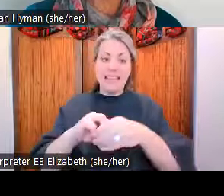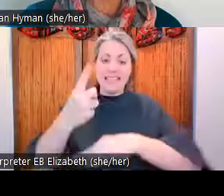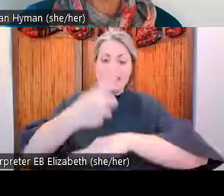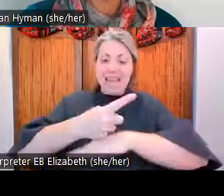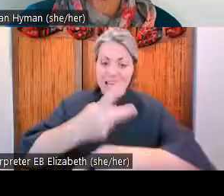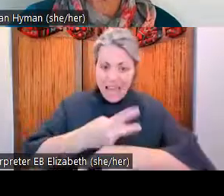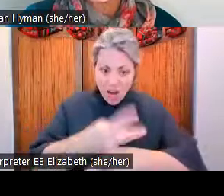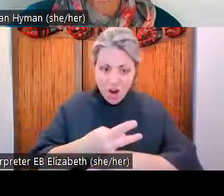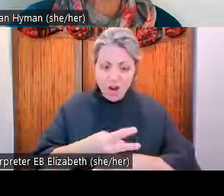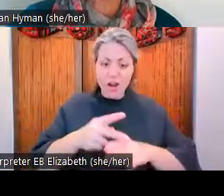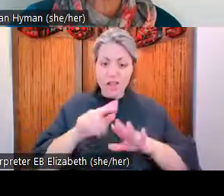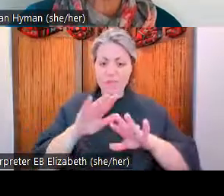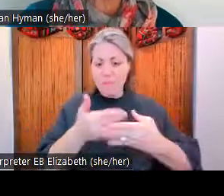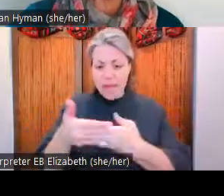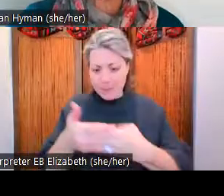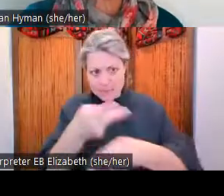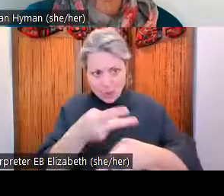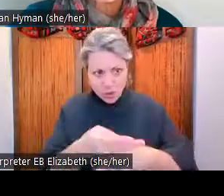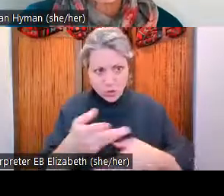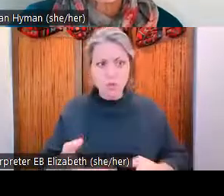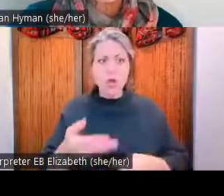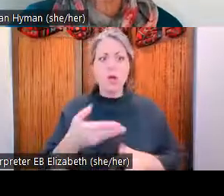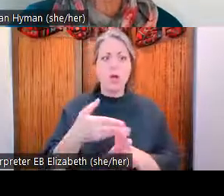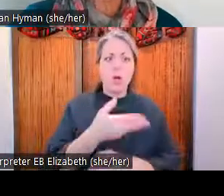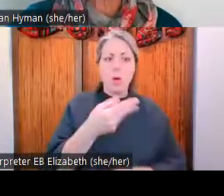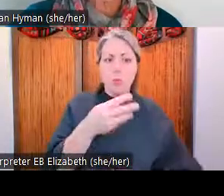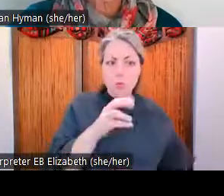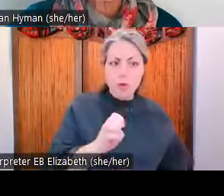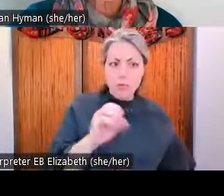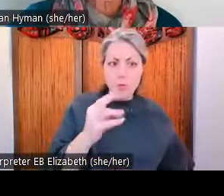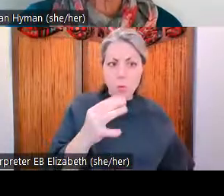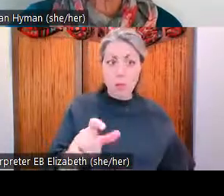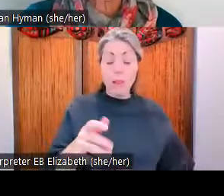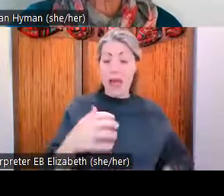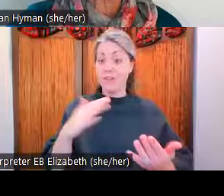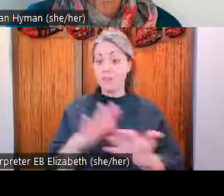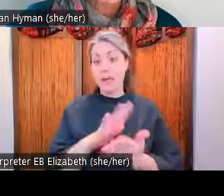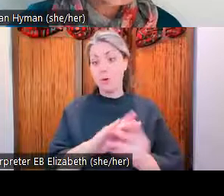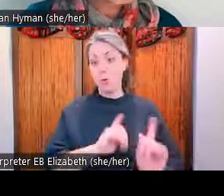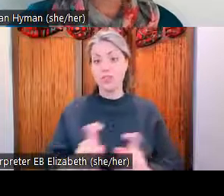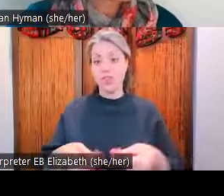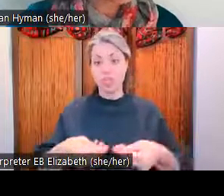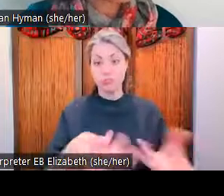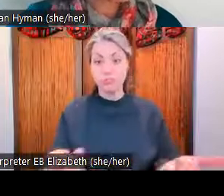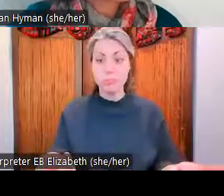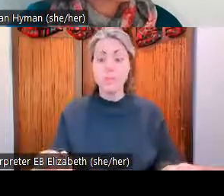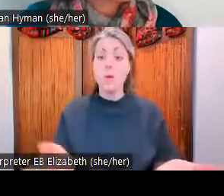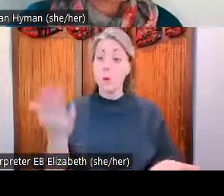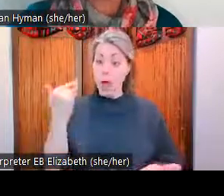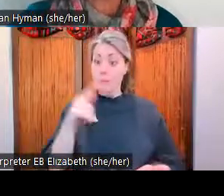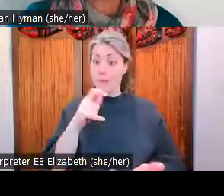through questionnaires and narrative, because they often spend a lot of time with very young children in social